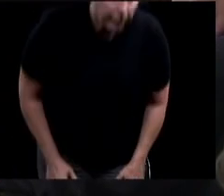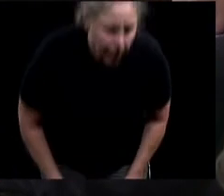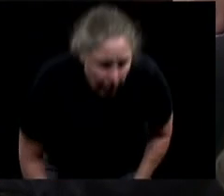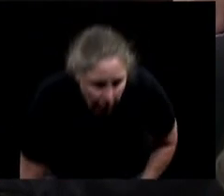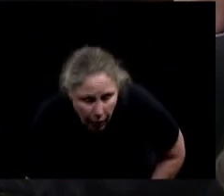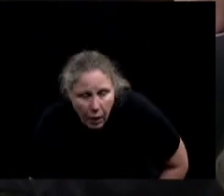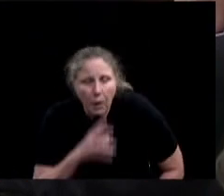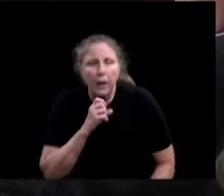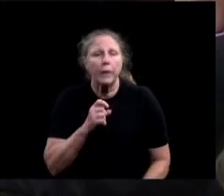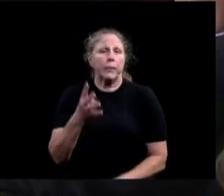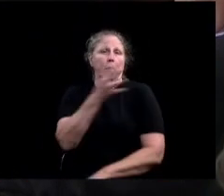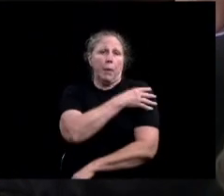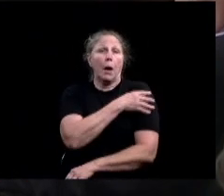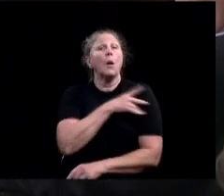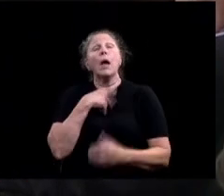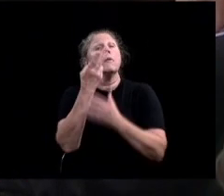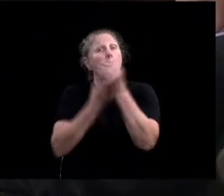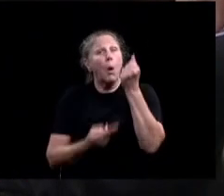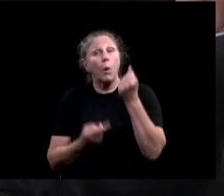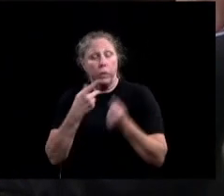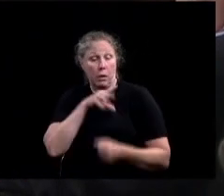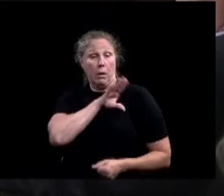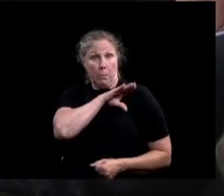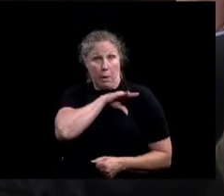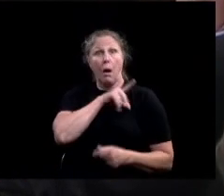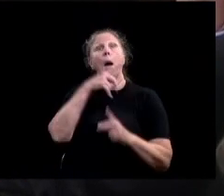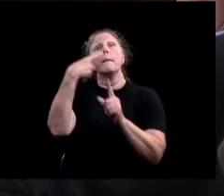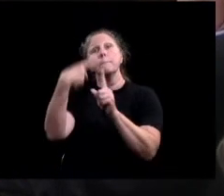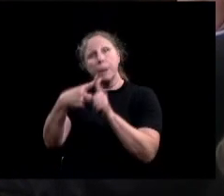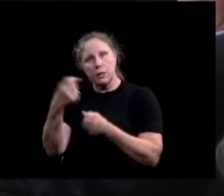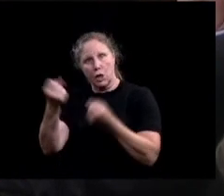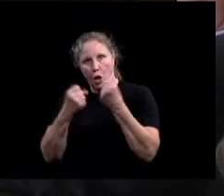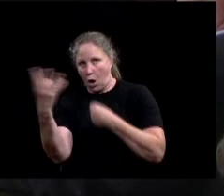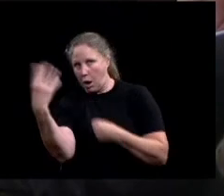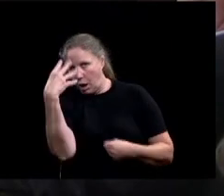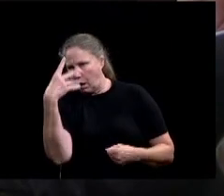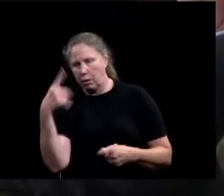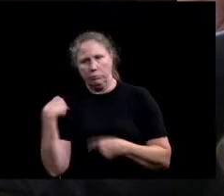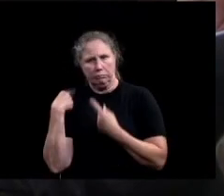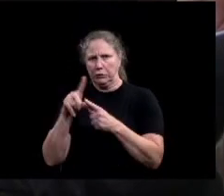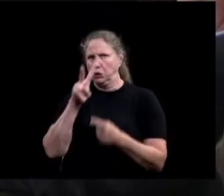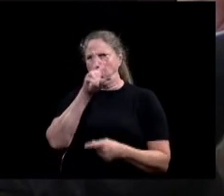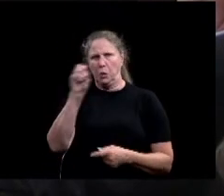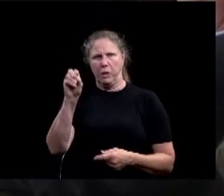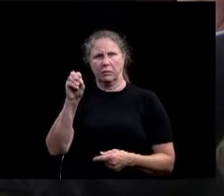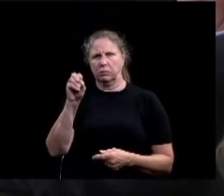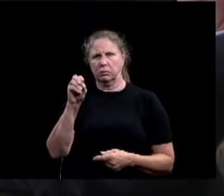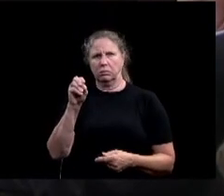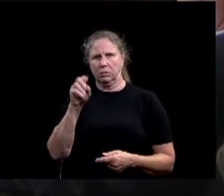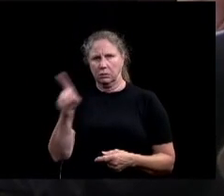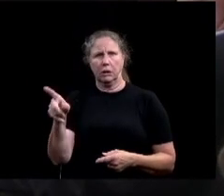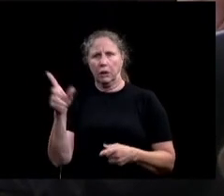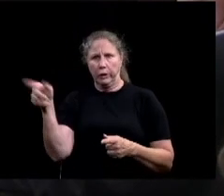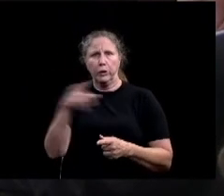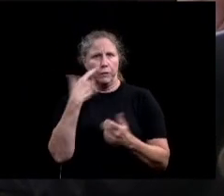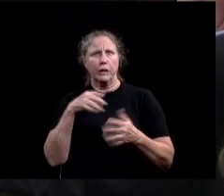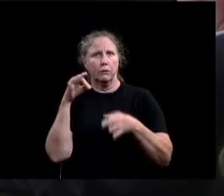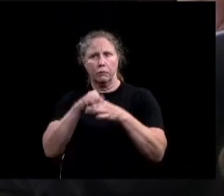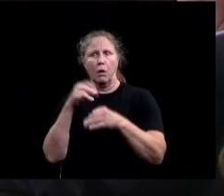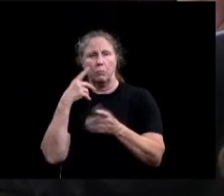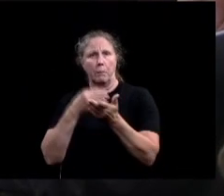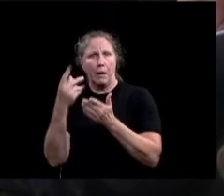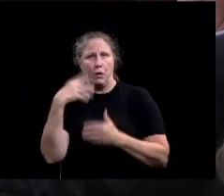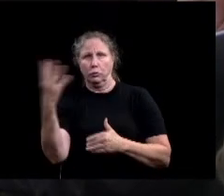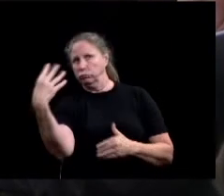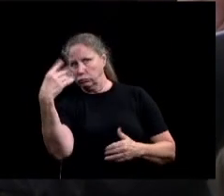since the early 2000s. The council was very progressive on that as well. And when we rolled out